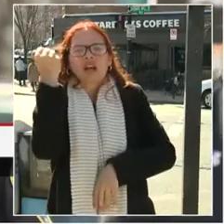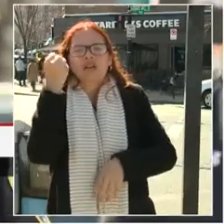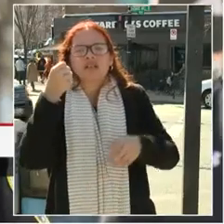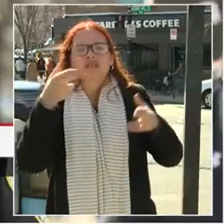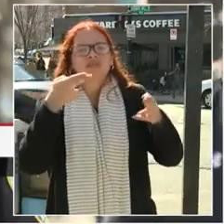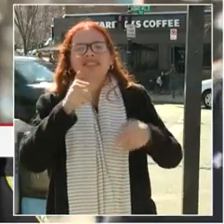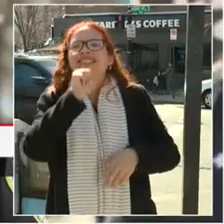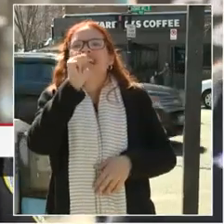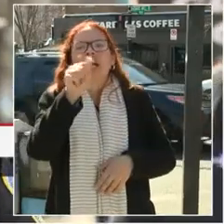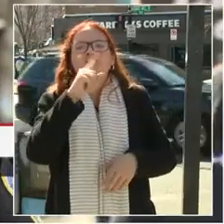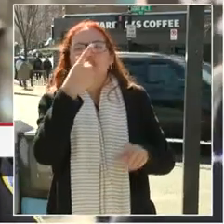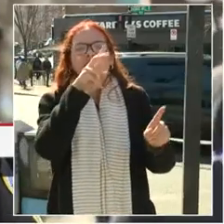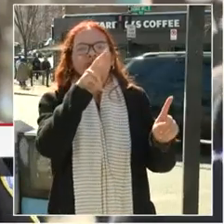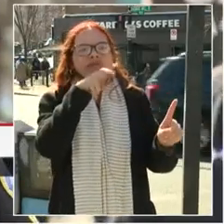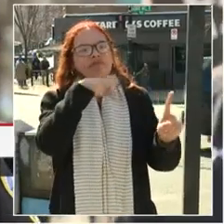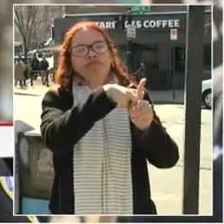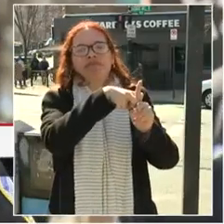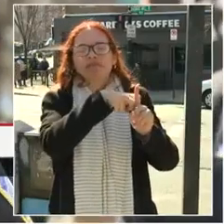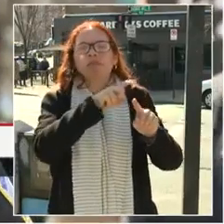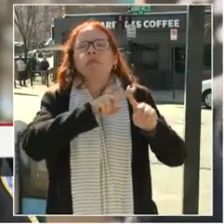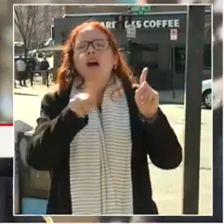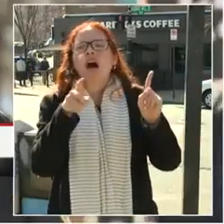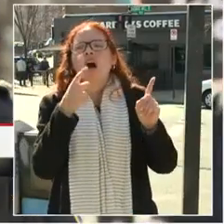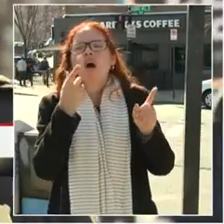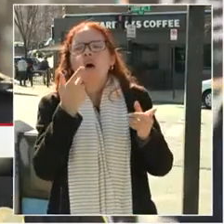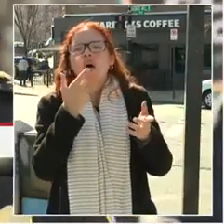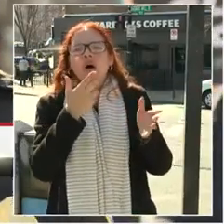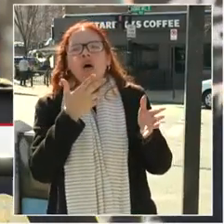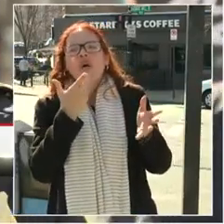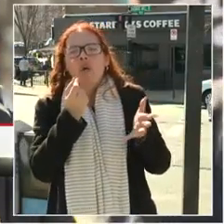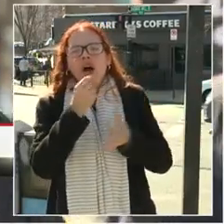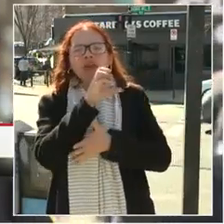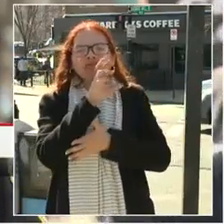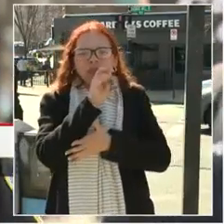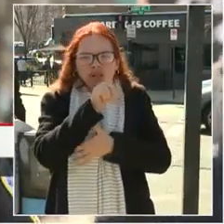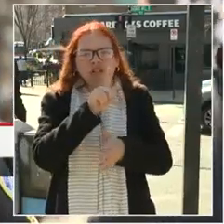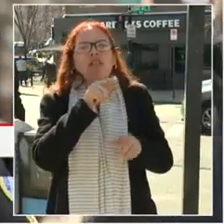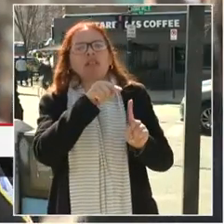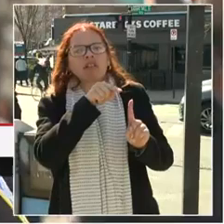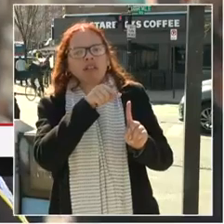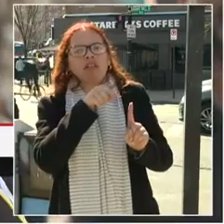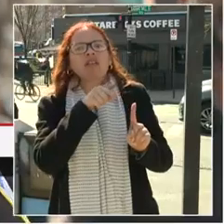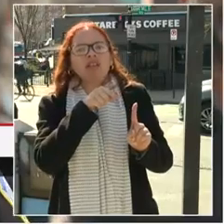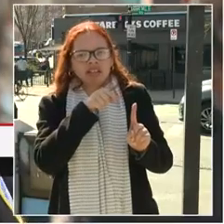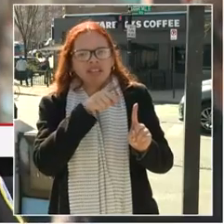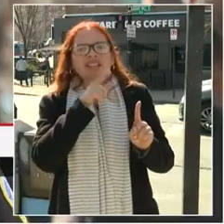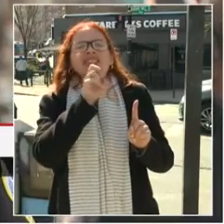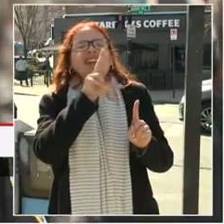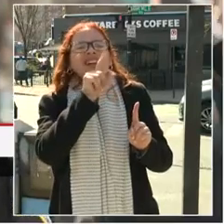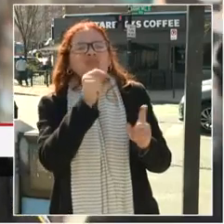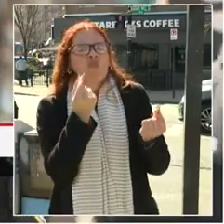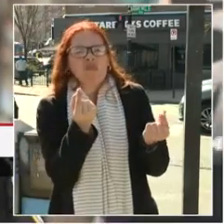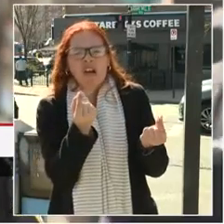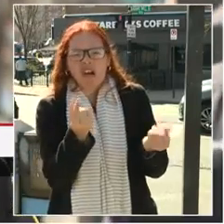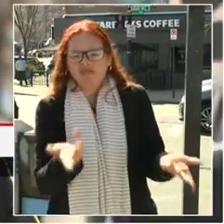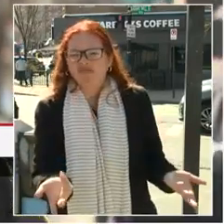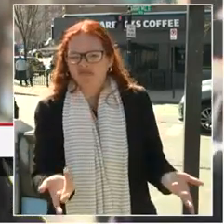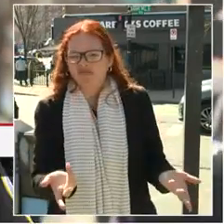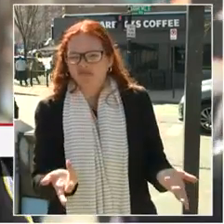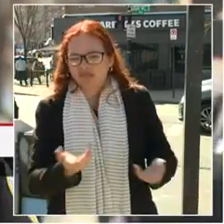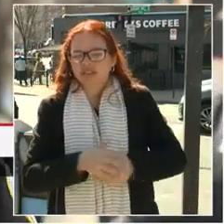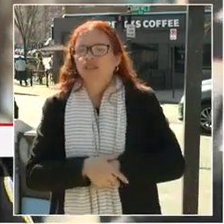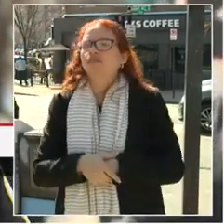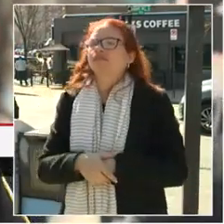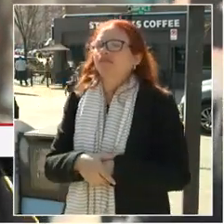charges. Can you update us on that? Do you expect there to be any kind of criminal charges resulting from this? What is the status of those officers? Well, the officers are still in the